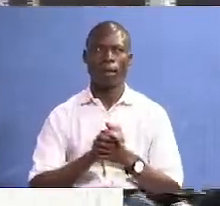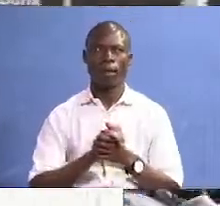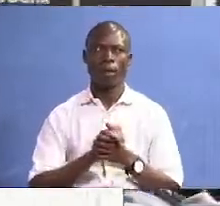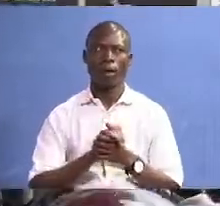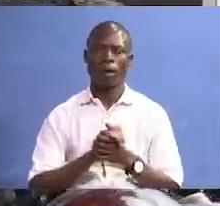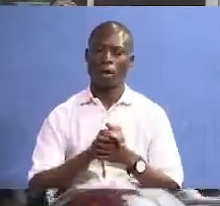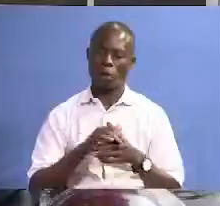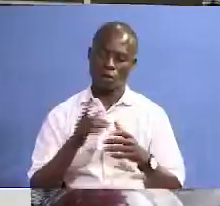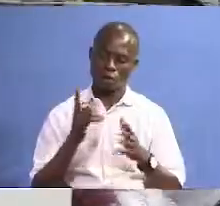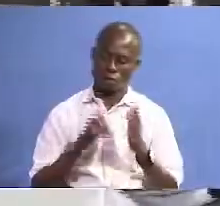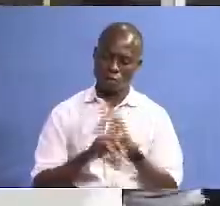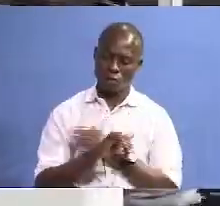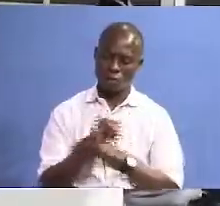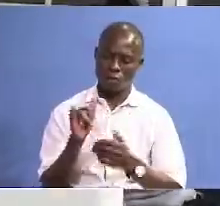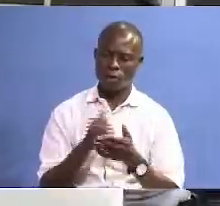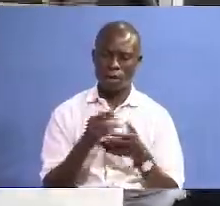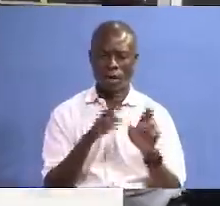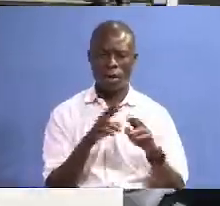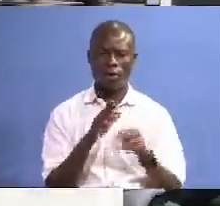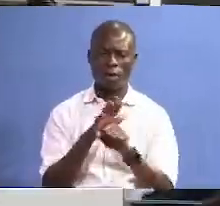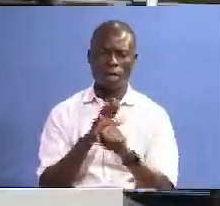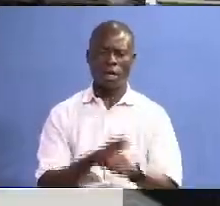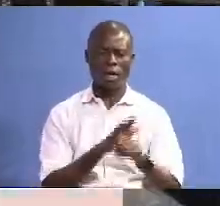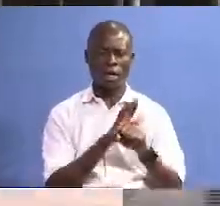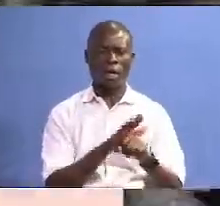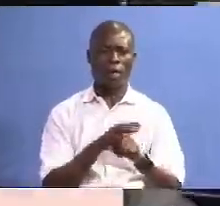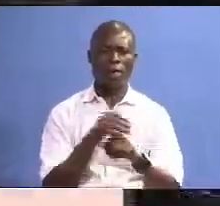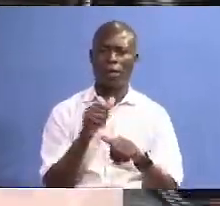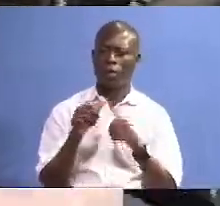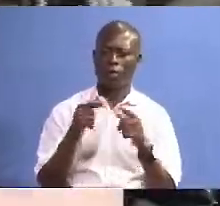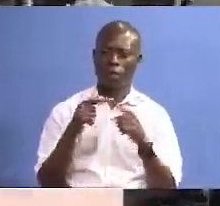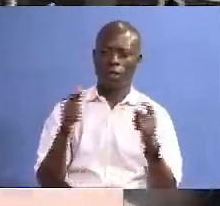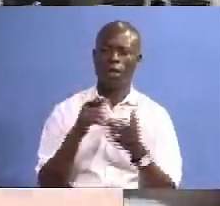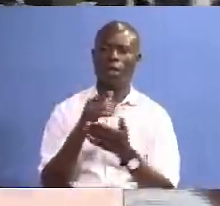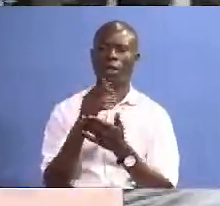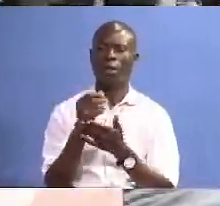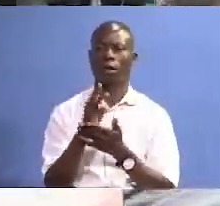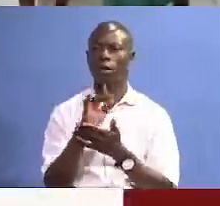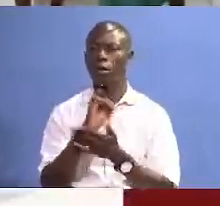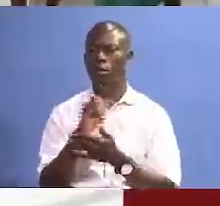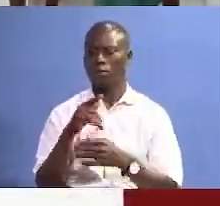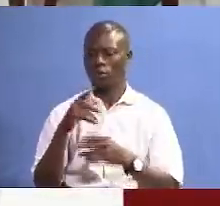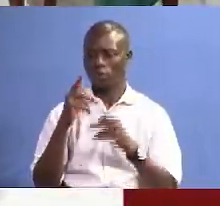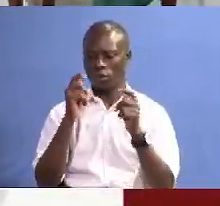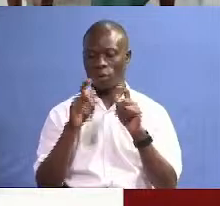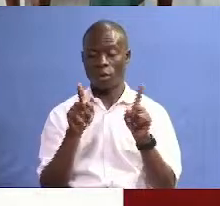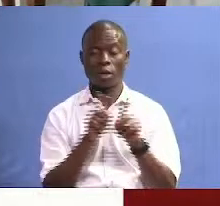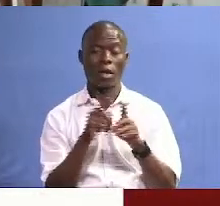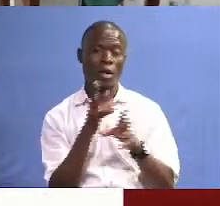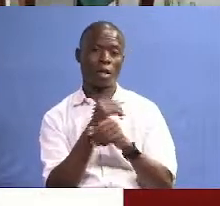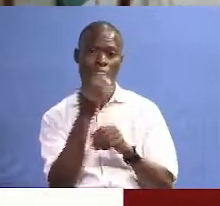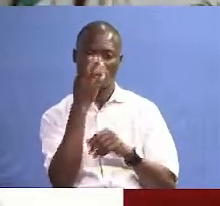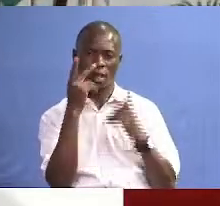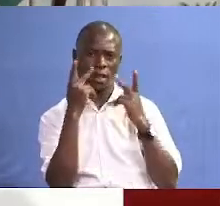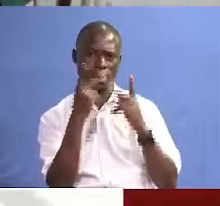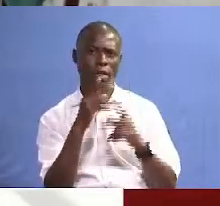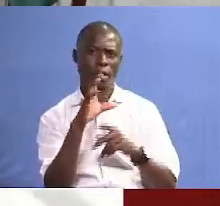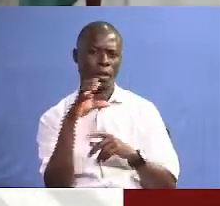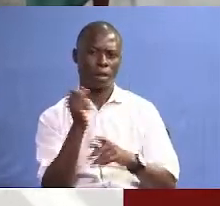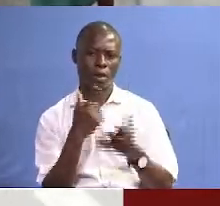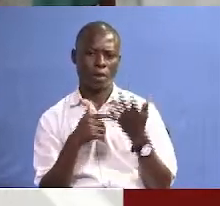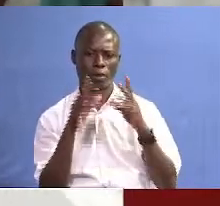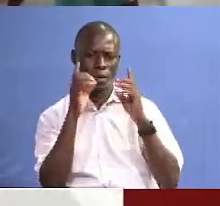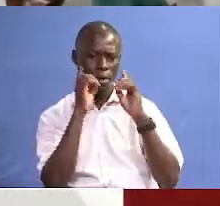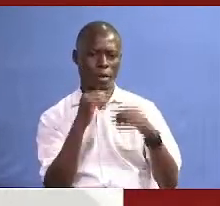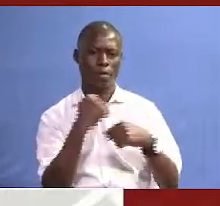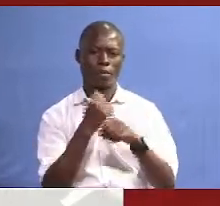In what was seen as succumbing to pressure over the anti-finance bill protest, President Ruto, while dissolving the cabinet, said the decision was